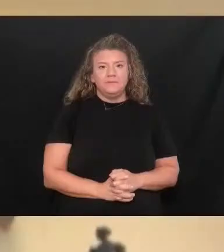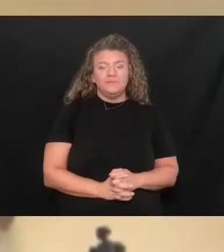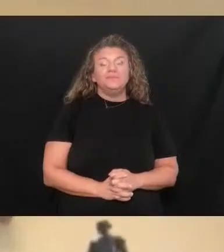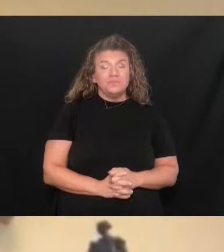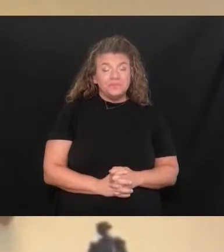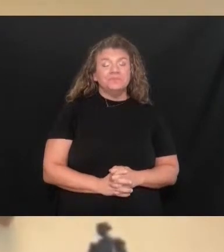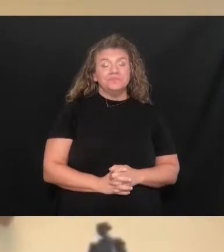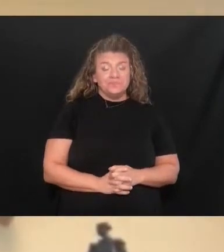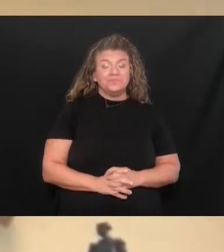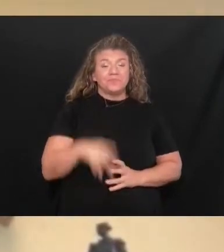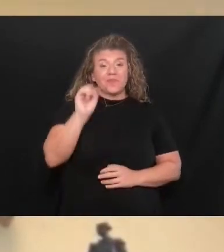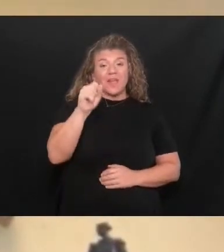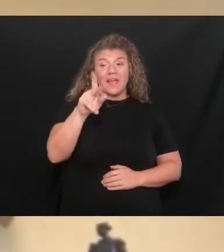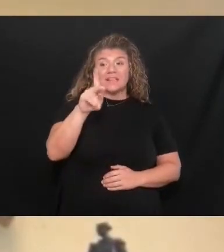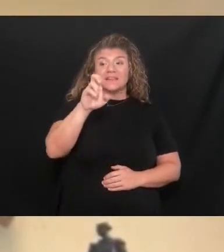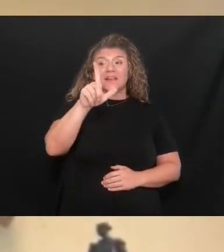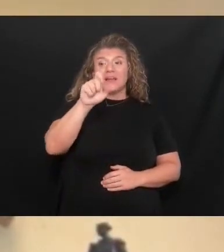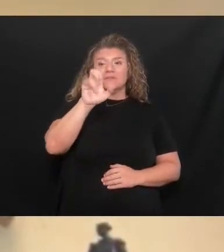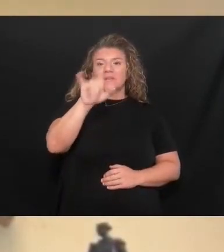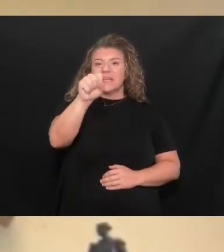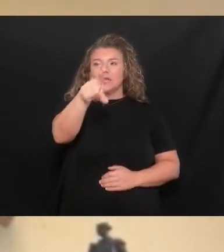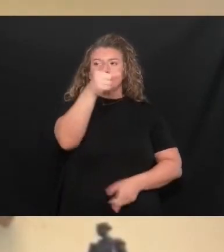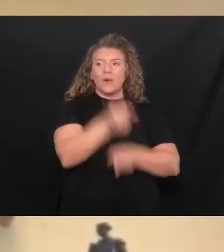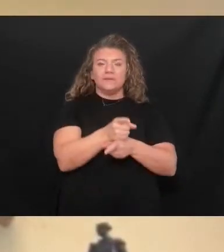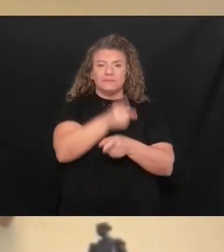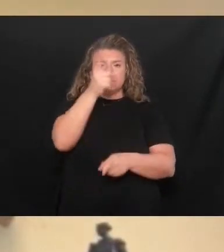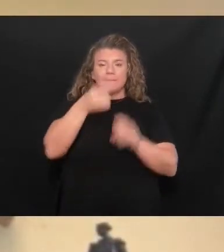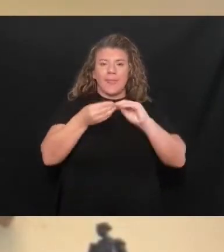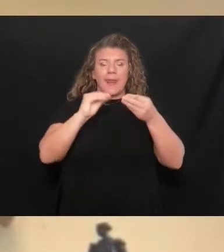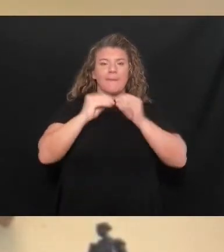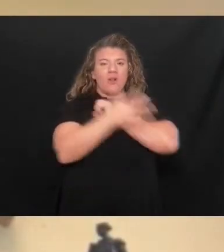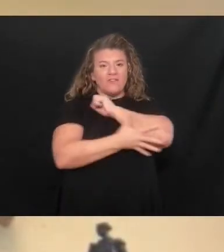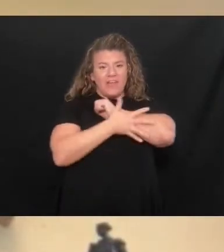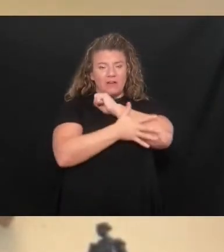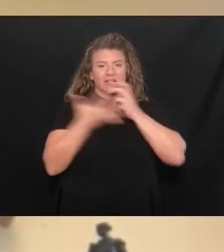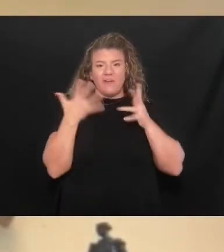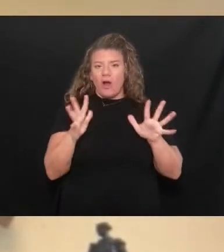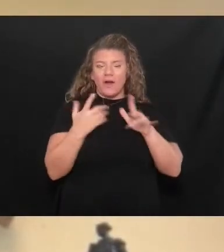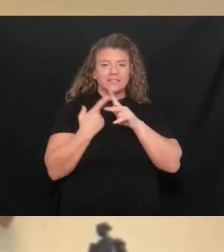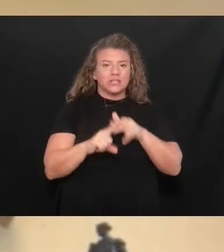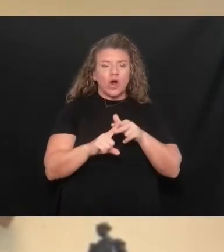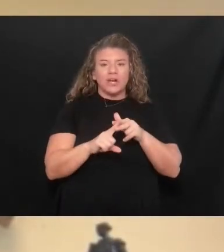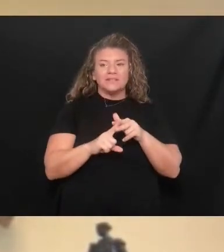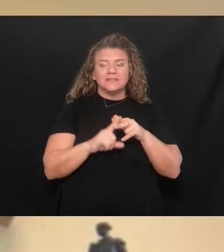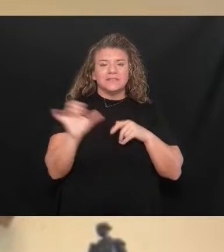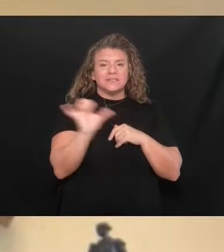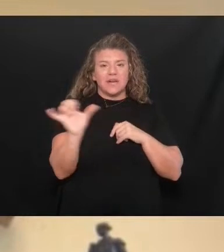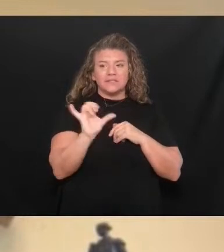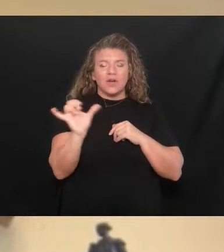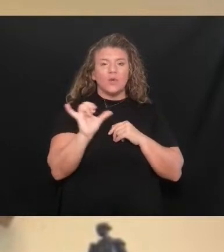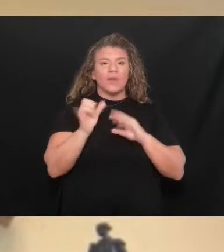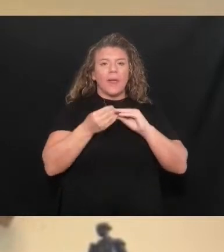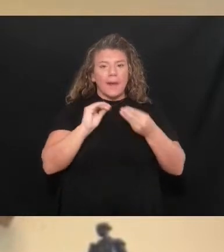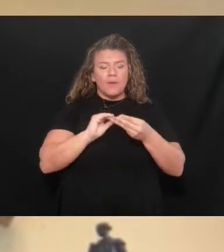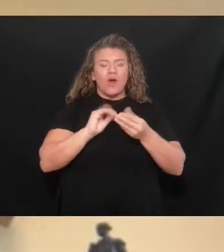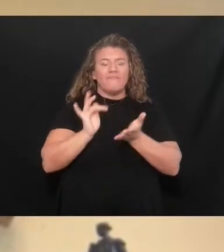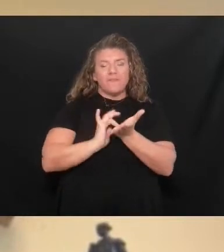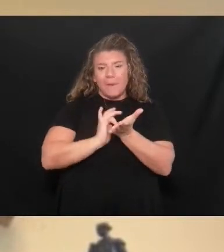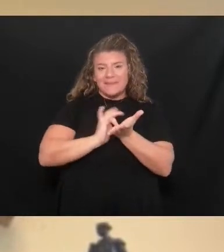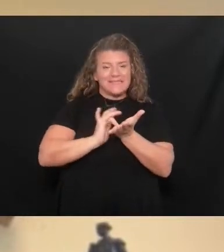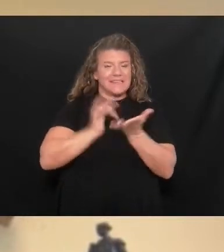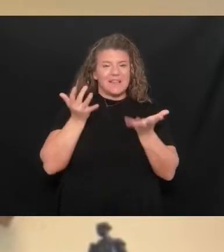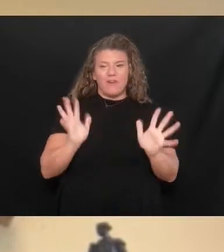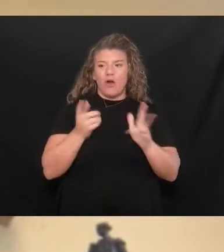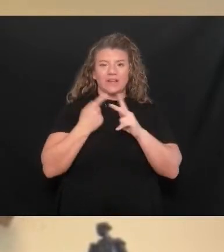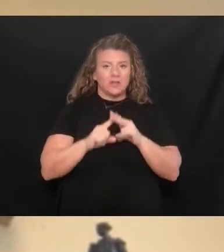Yes, sir, Governor. So Kelsey, yes, you're right. A number of counties have started, as well as a number of pharmacies have